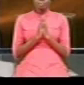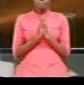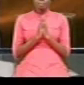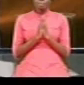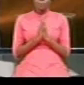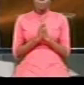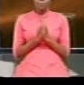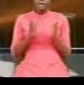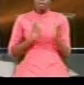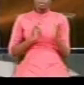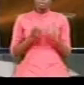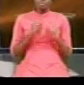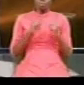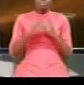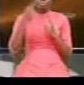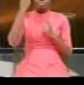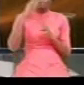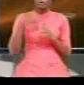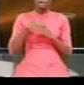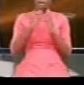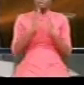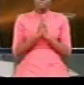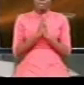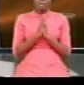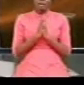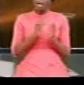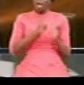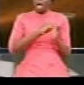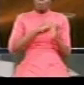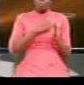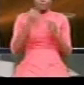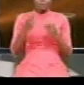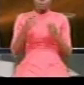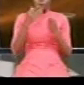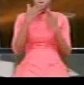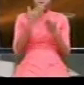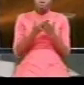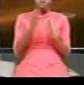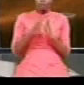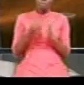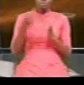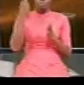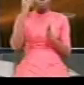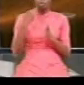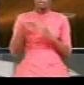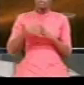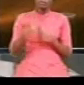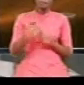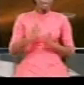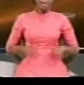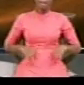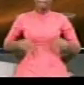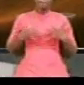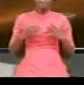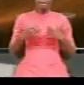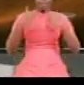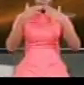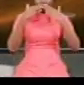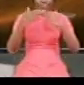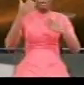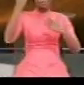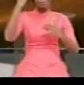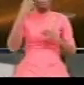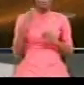Let's talk to God in prayer, appreciate the goodness of God in your life. Let's thank God